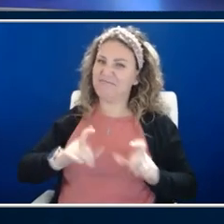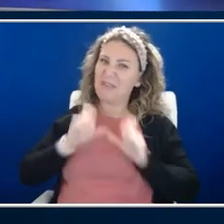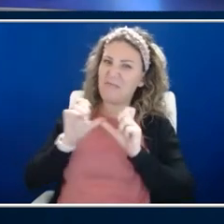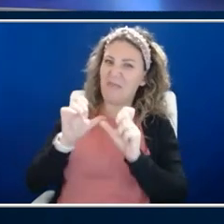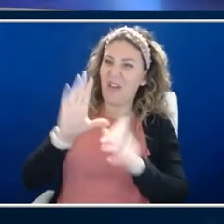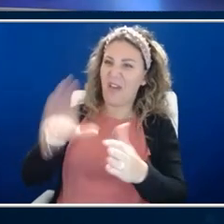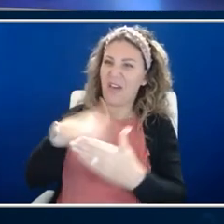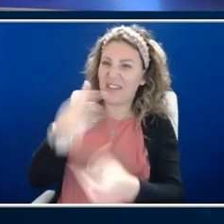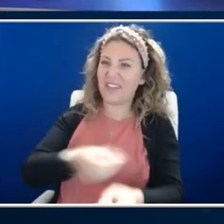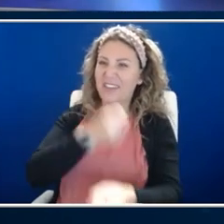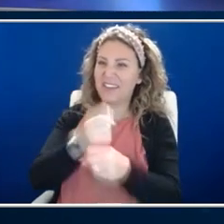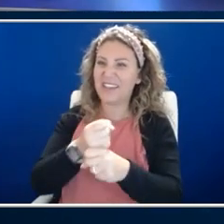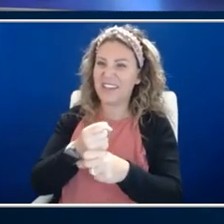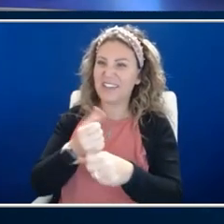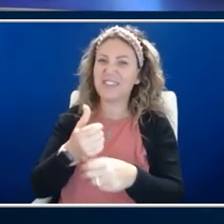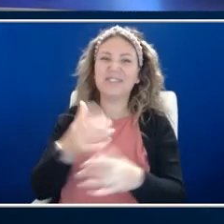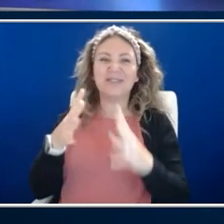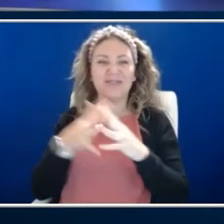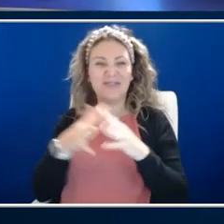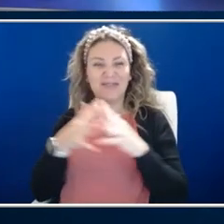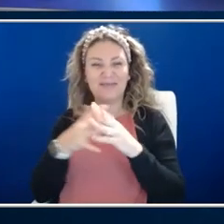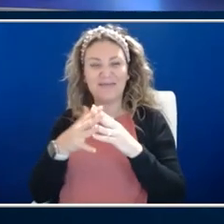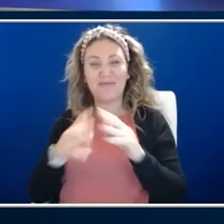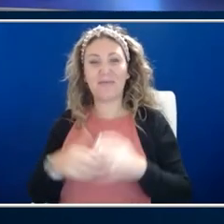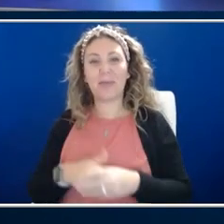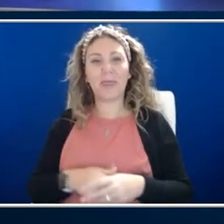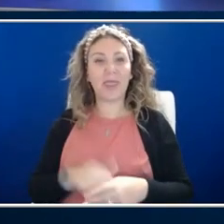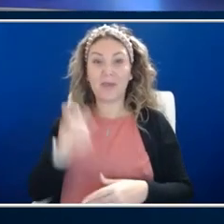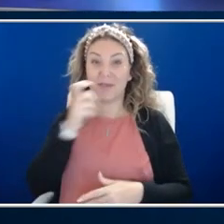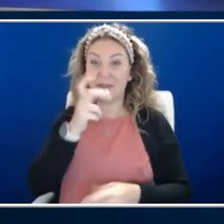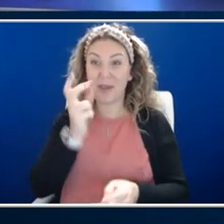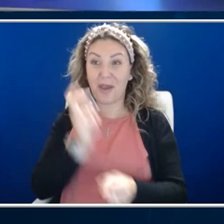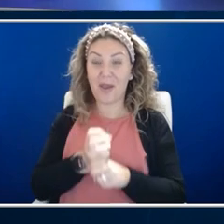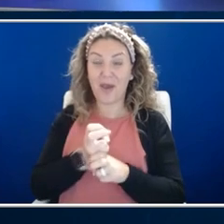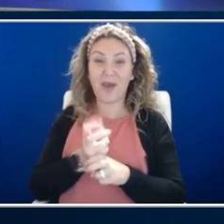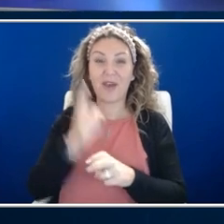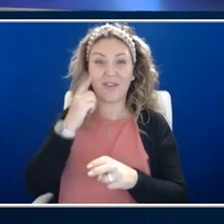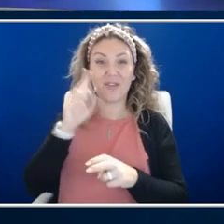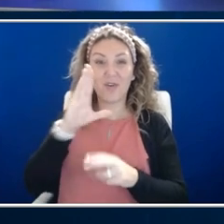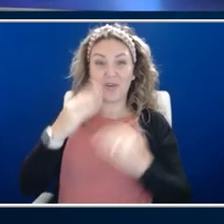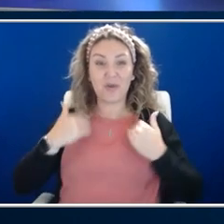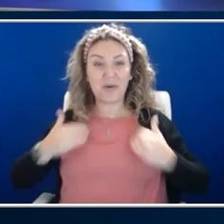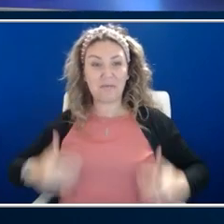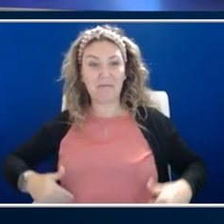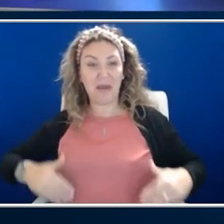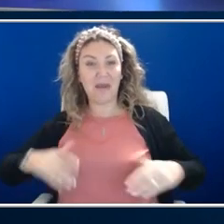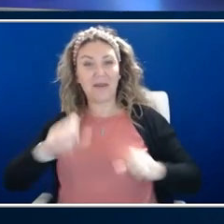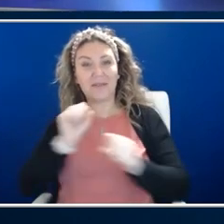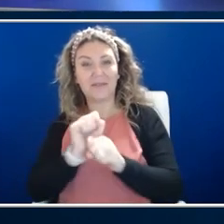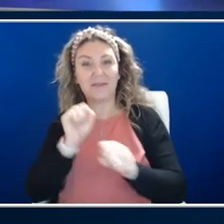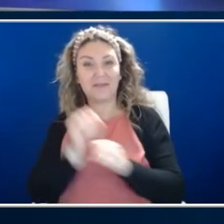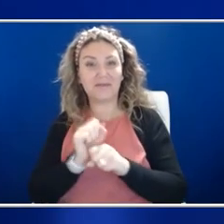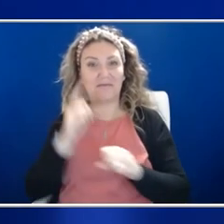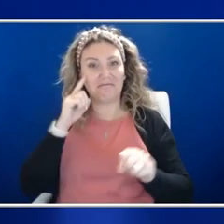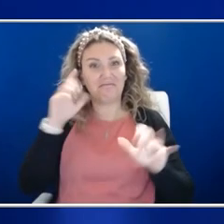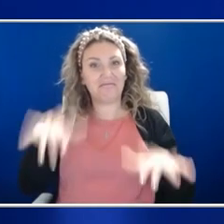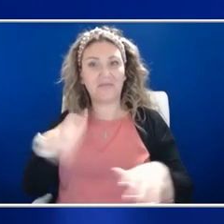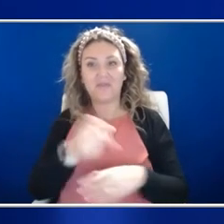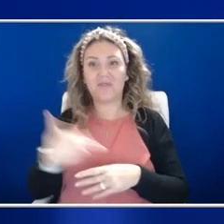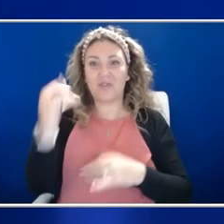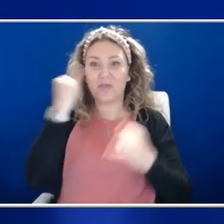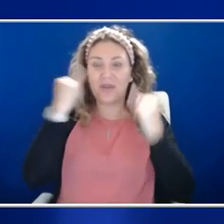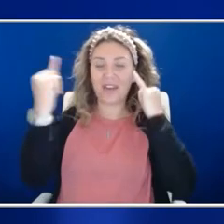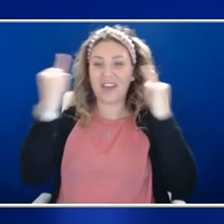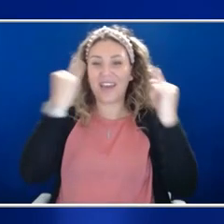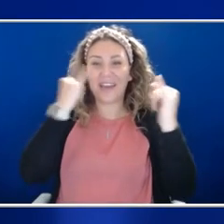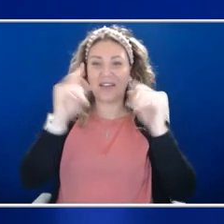awesome. All right, folks. It was not hard to make the case for your body of work. I was struck by a couple of ideas a couple of slides